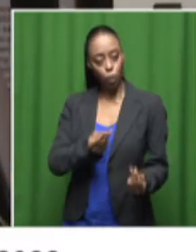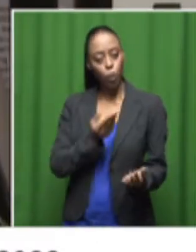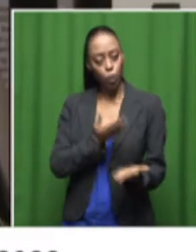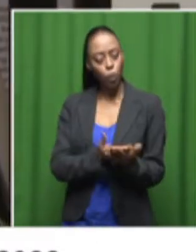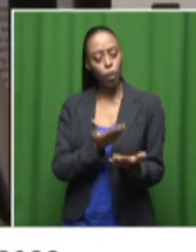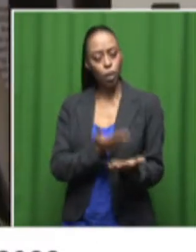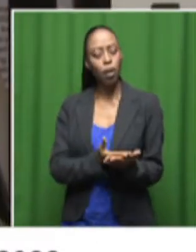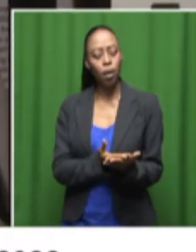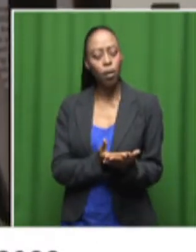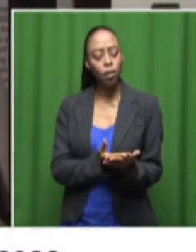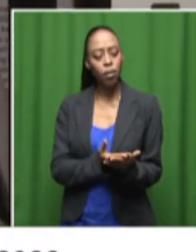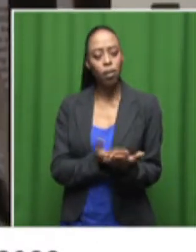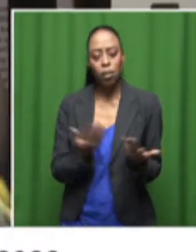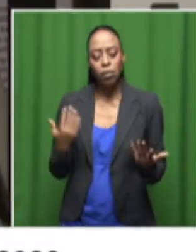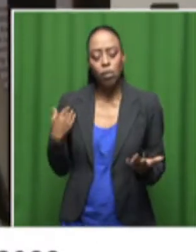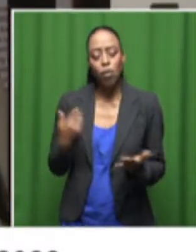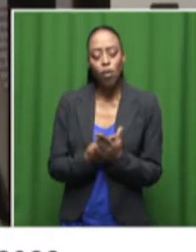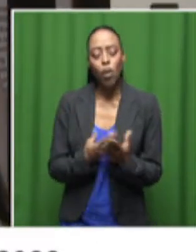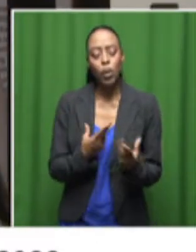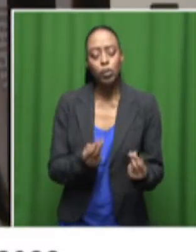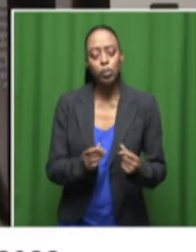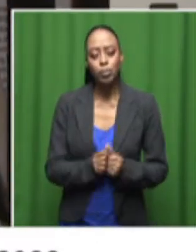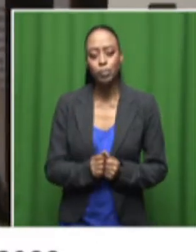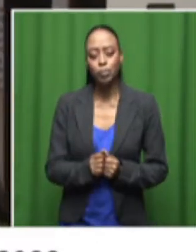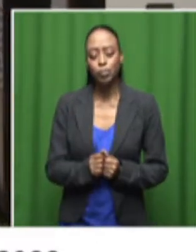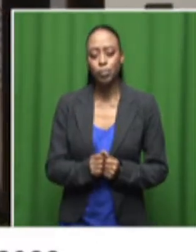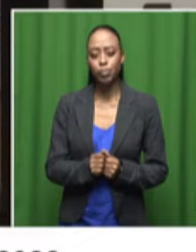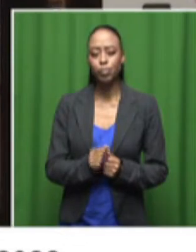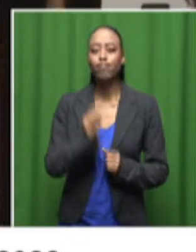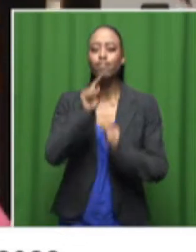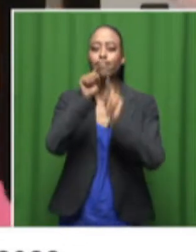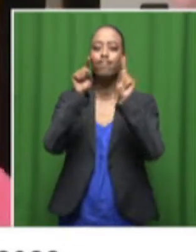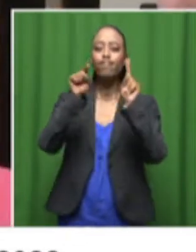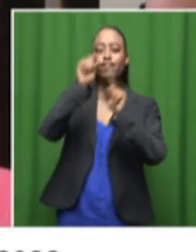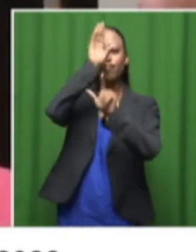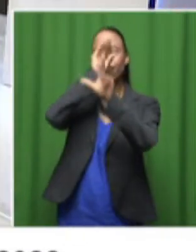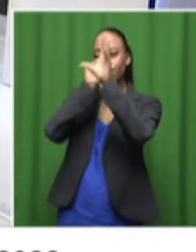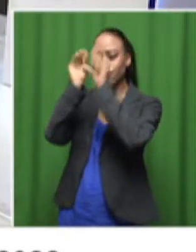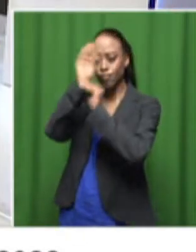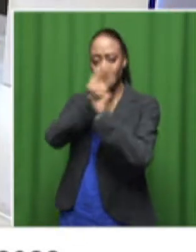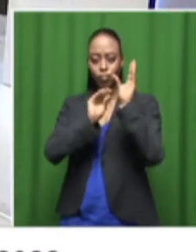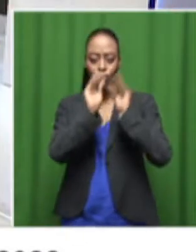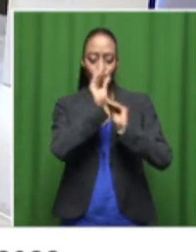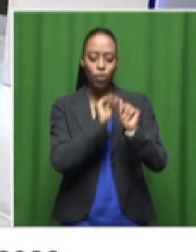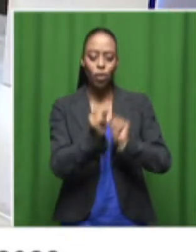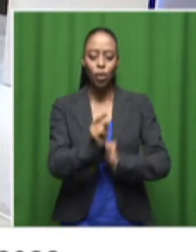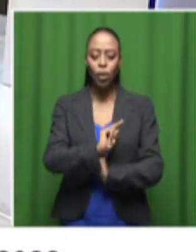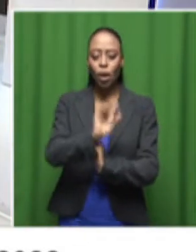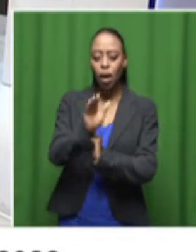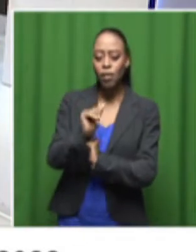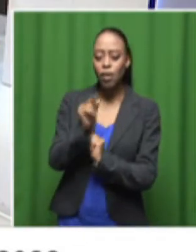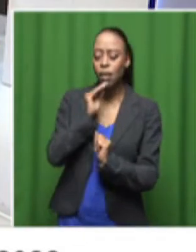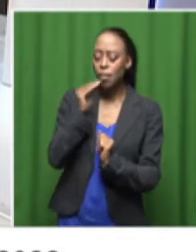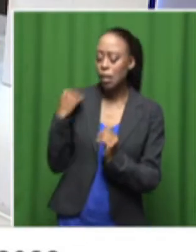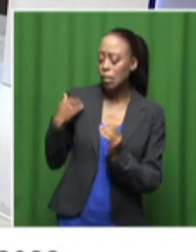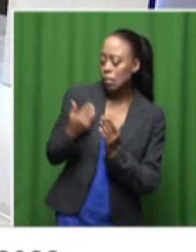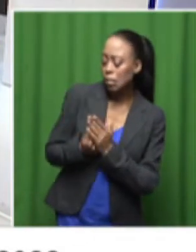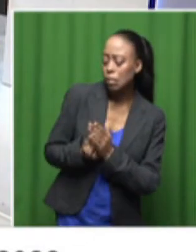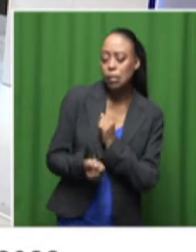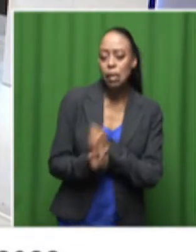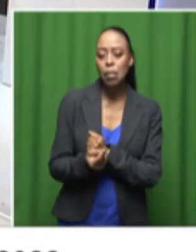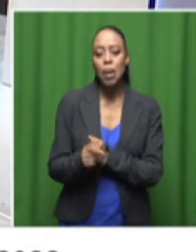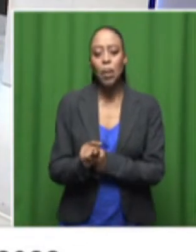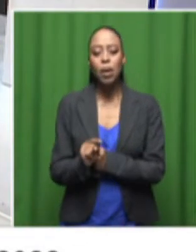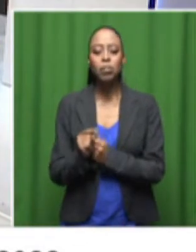voice, and we are doing that. What are we learning from the rest of the continent, right, in terms of really the progress that we're making? I mean, we've got